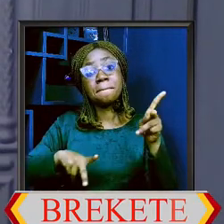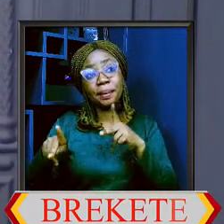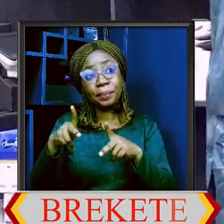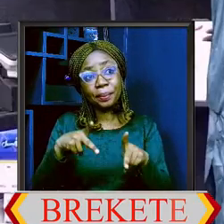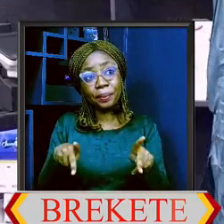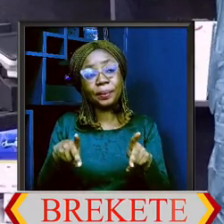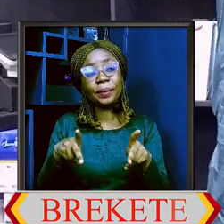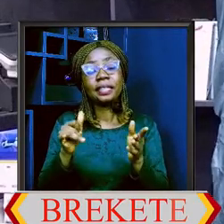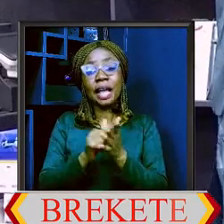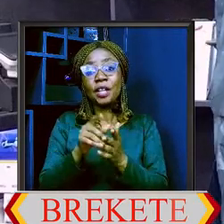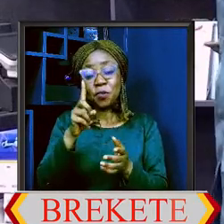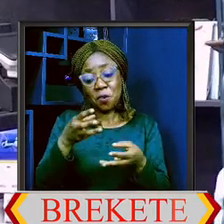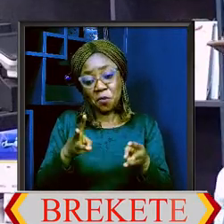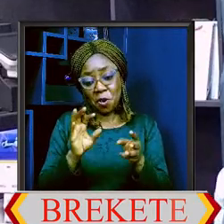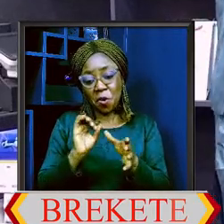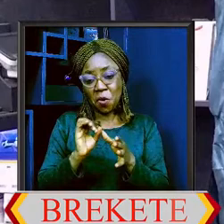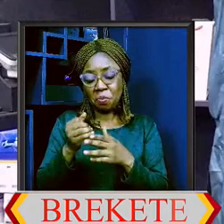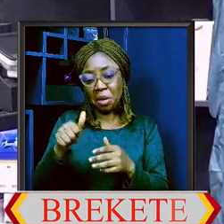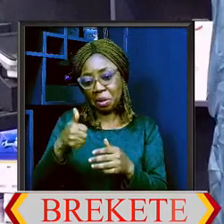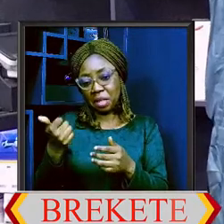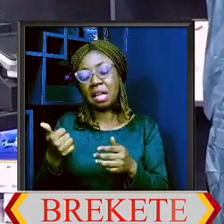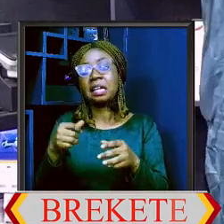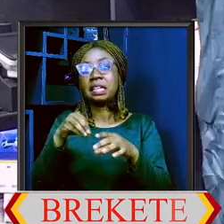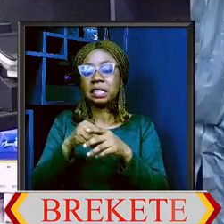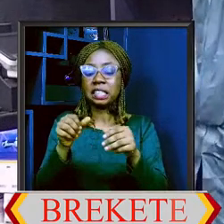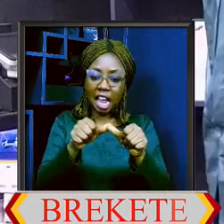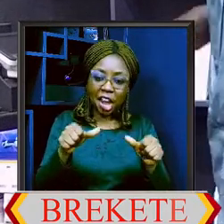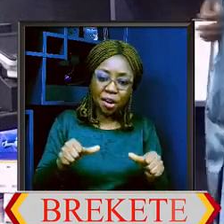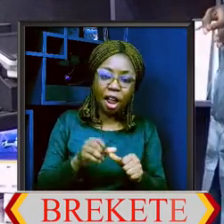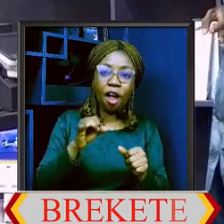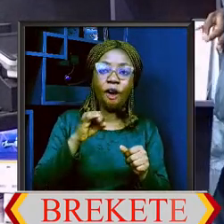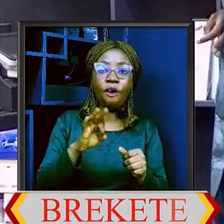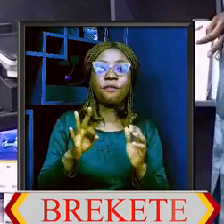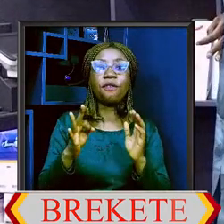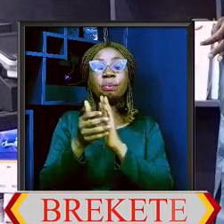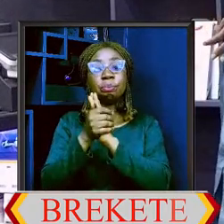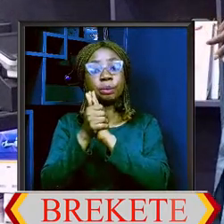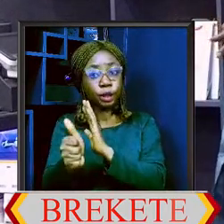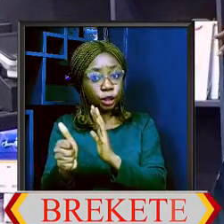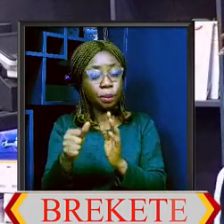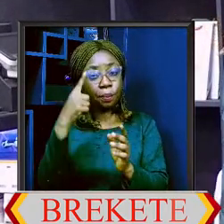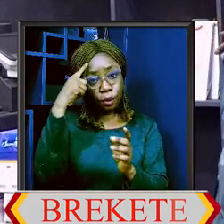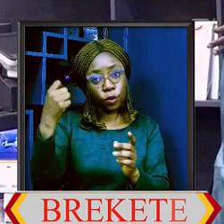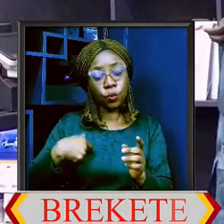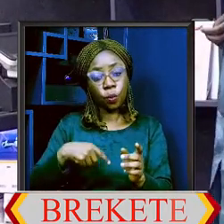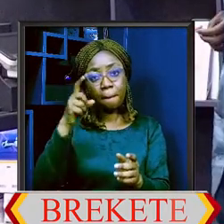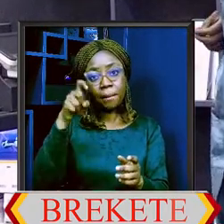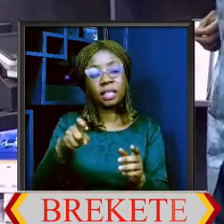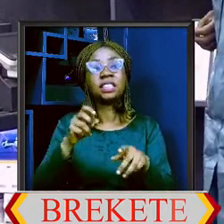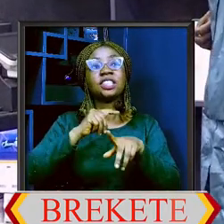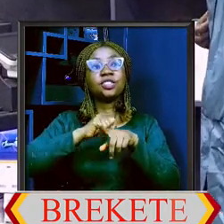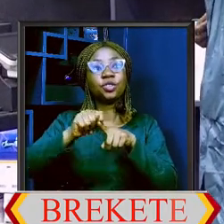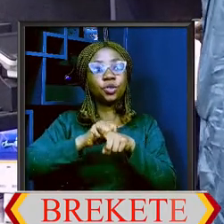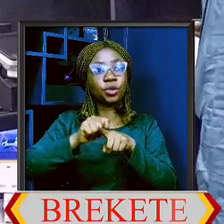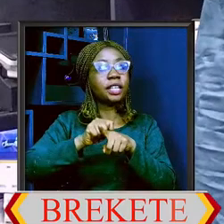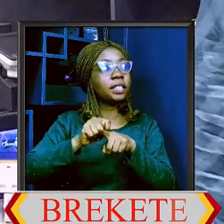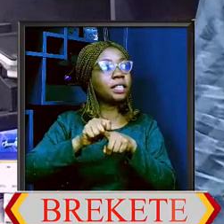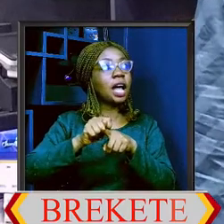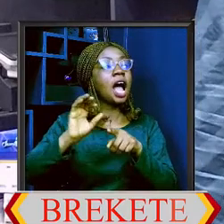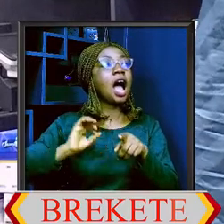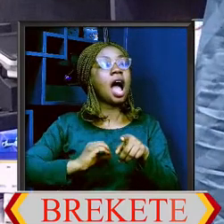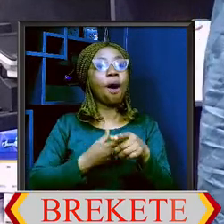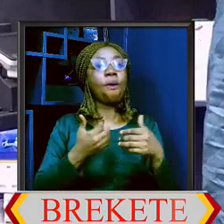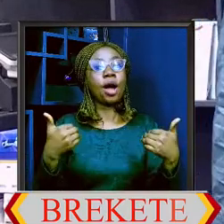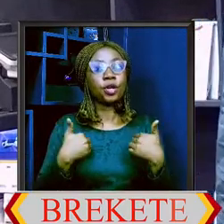can one way or the other assist in this area of Entrepreneurship Center because we must train our our our our